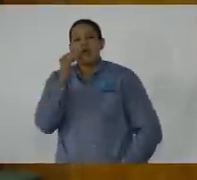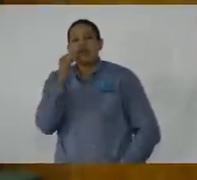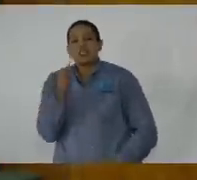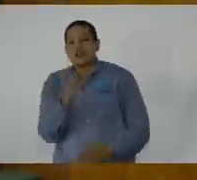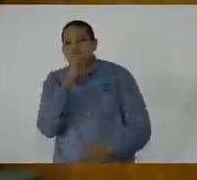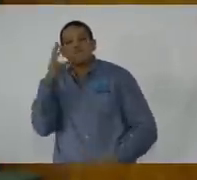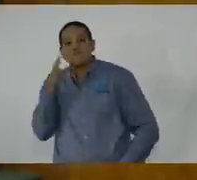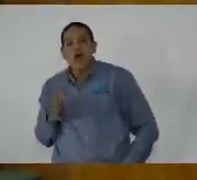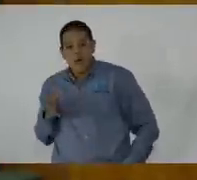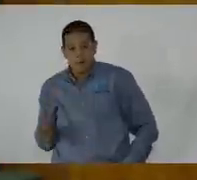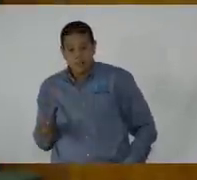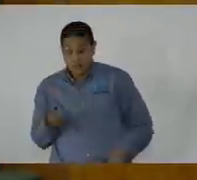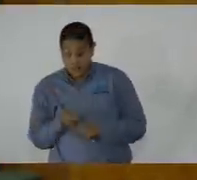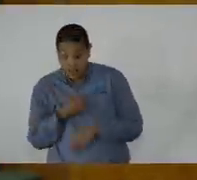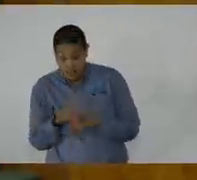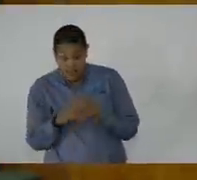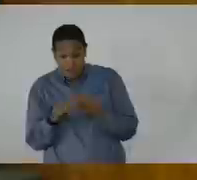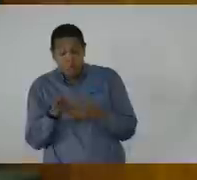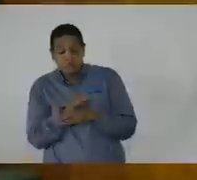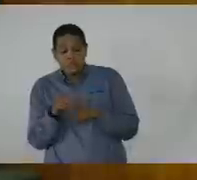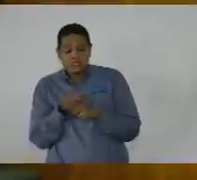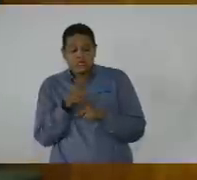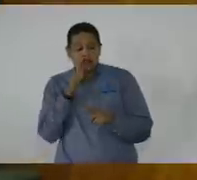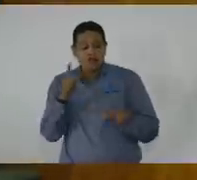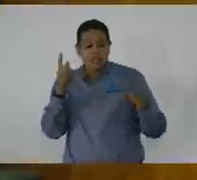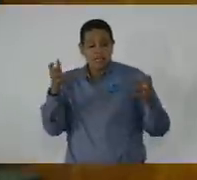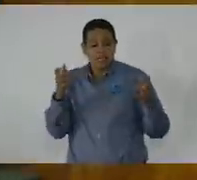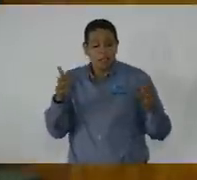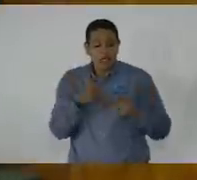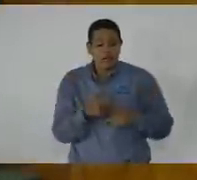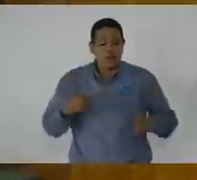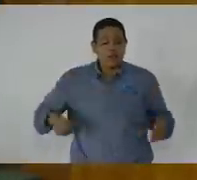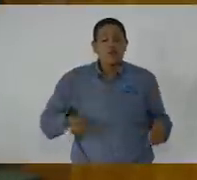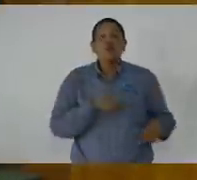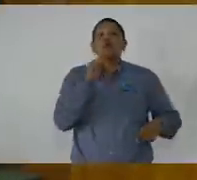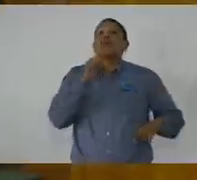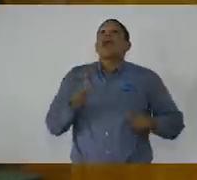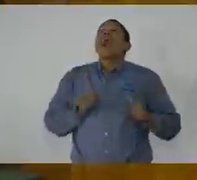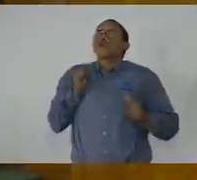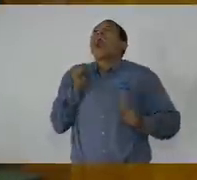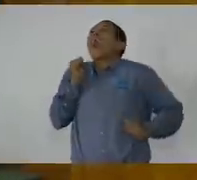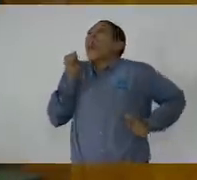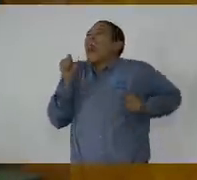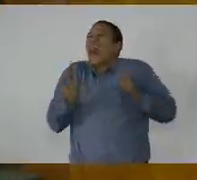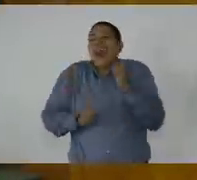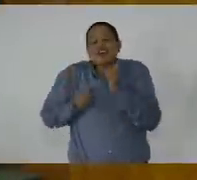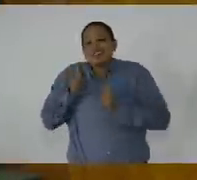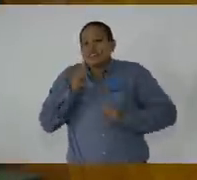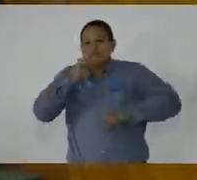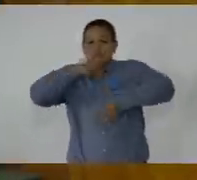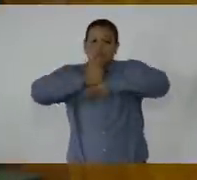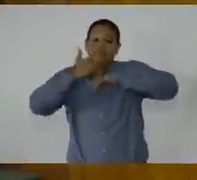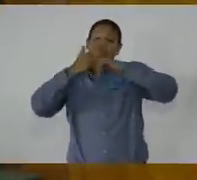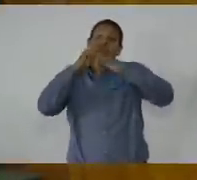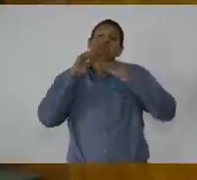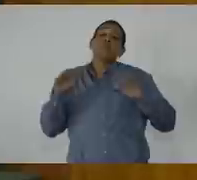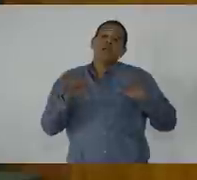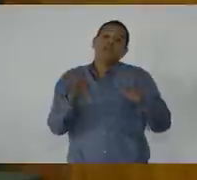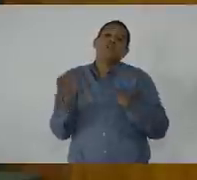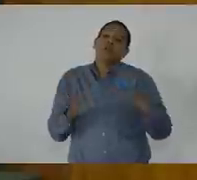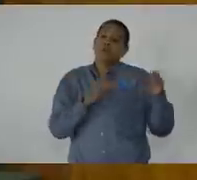farmers. The industry is demanding that we aggressively implement the action plan